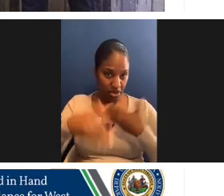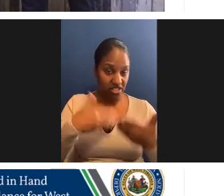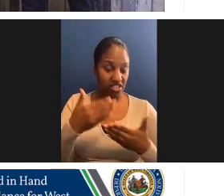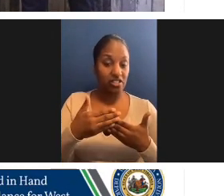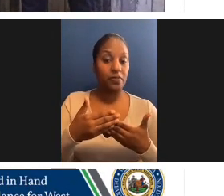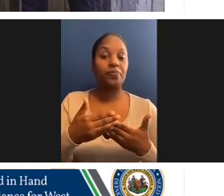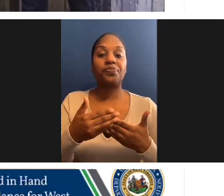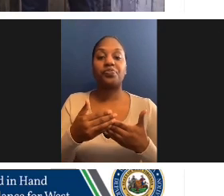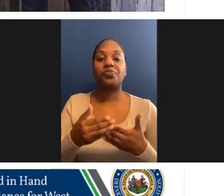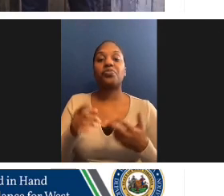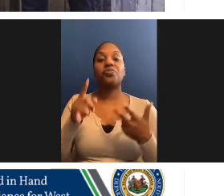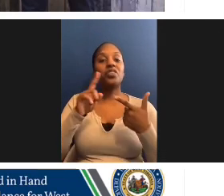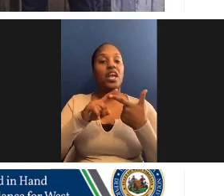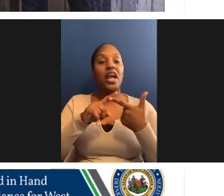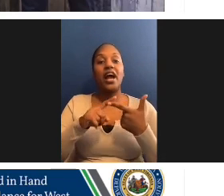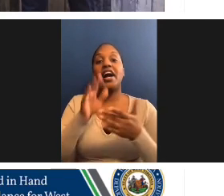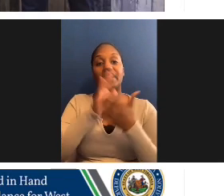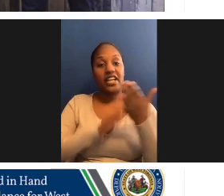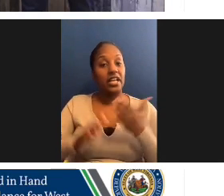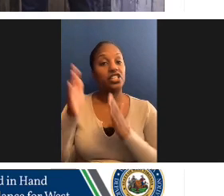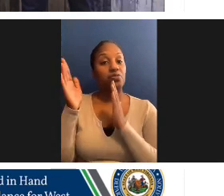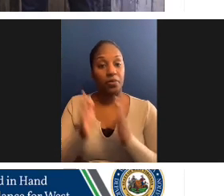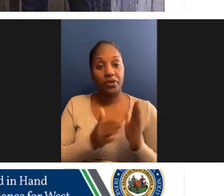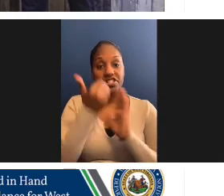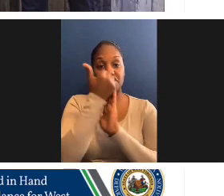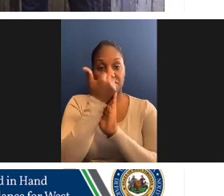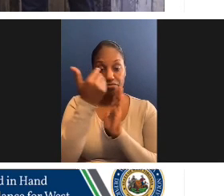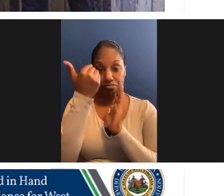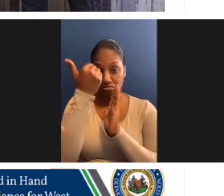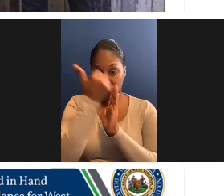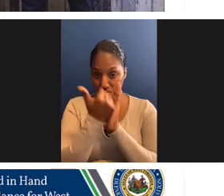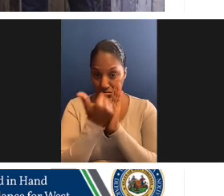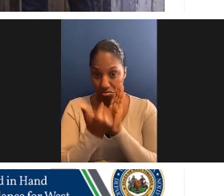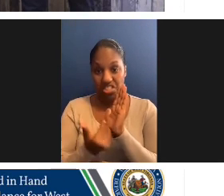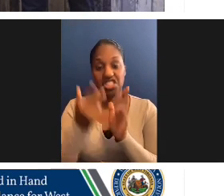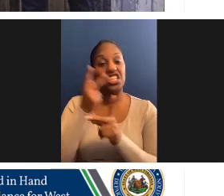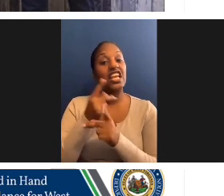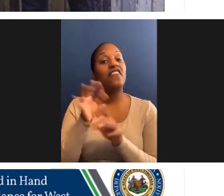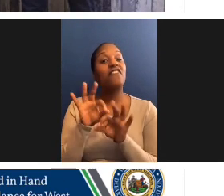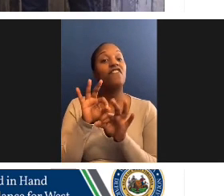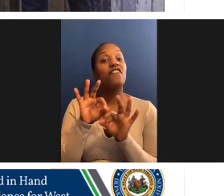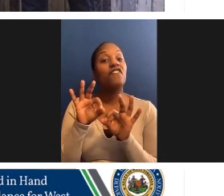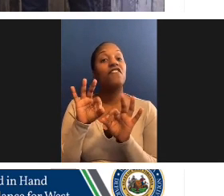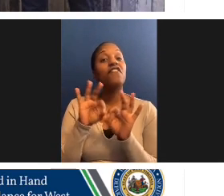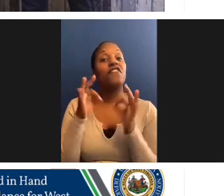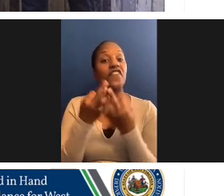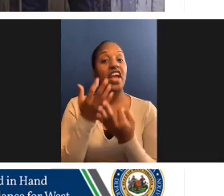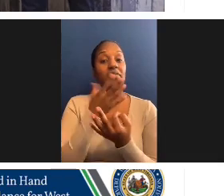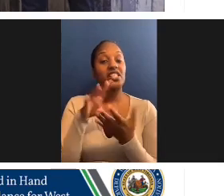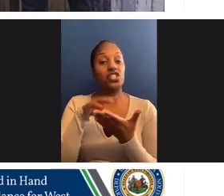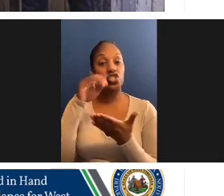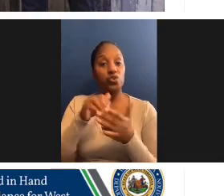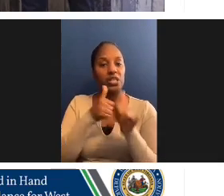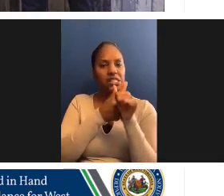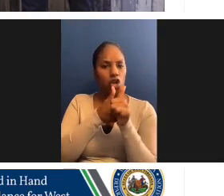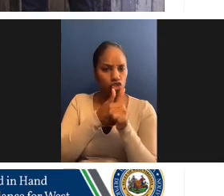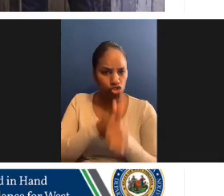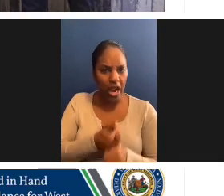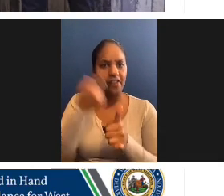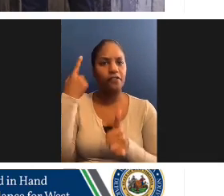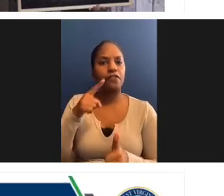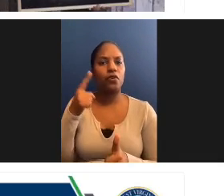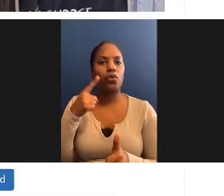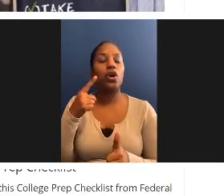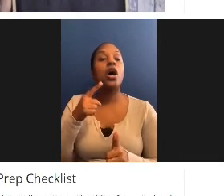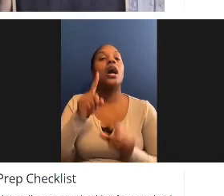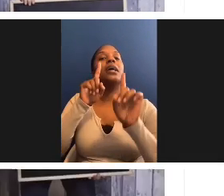college preparation checklist to keep families and students on track for